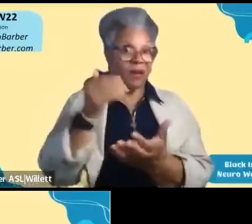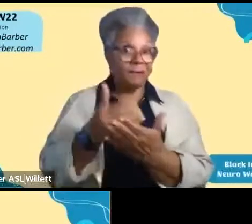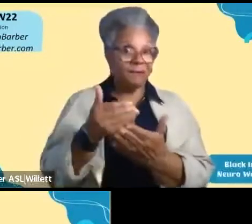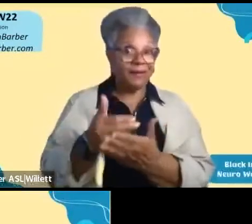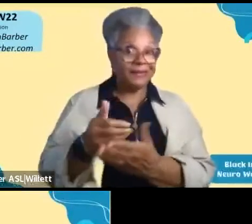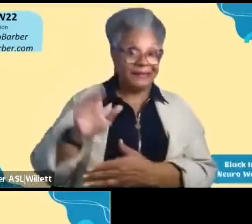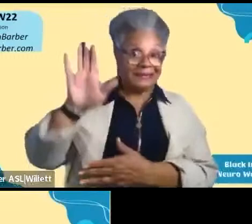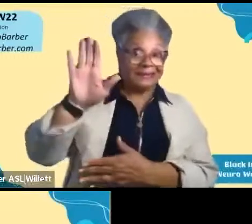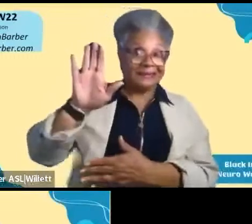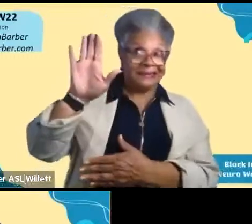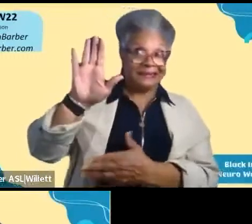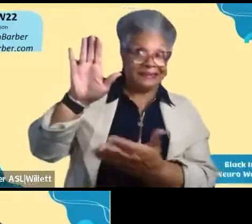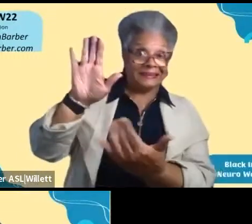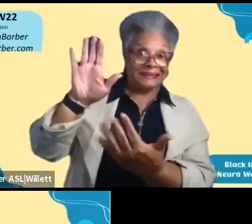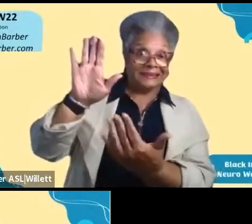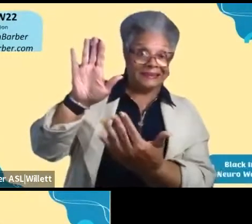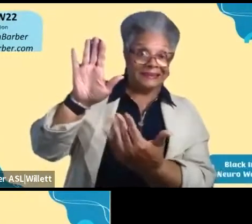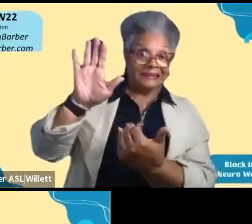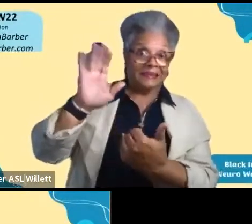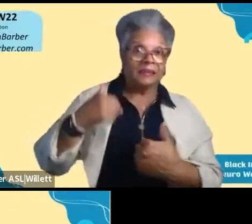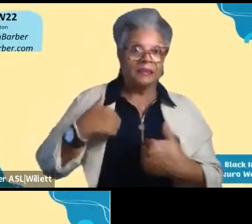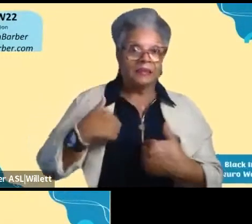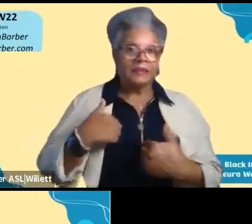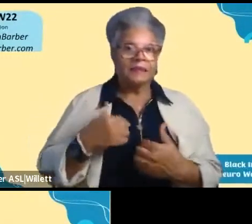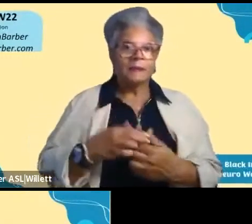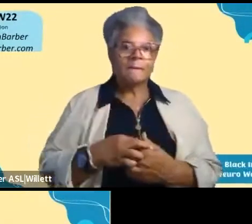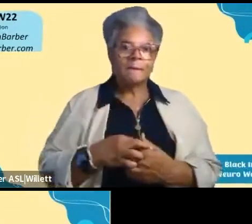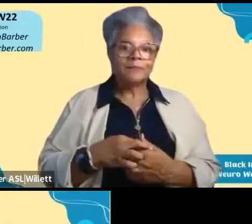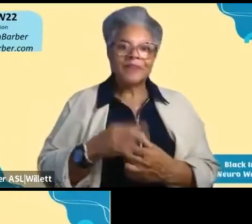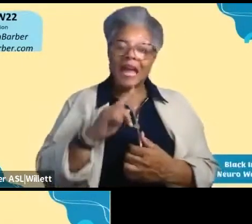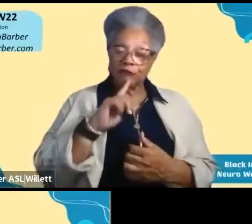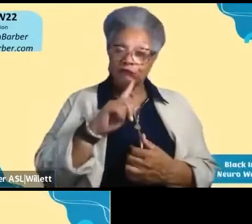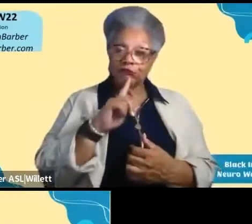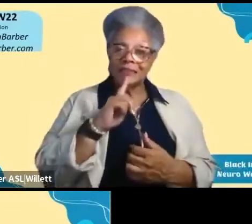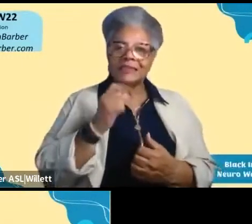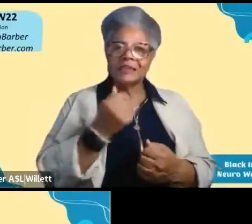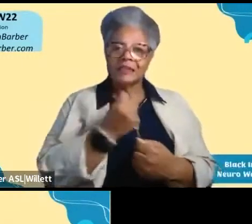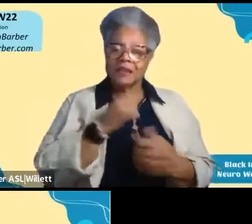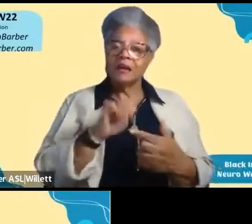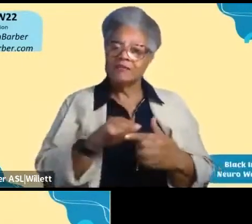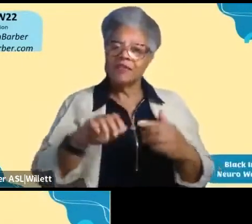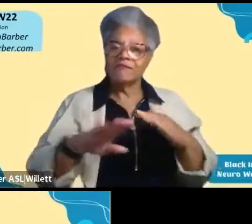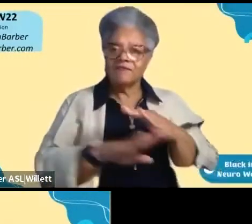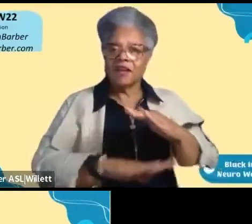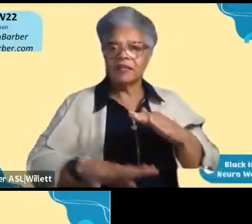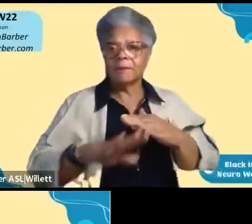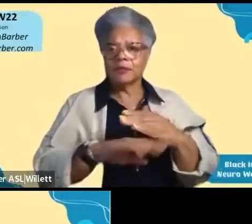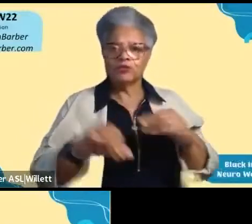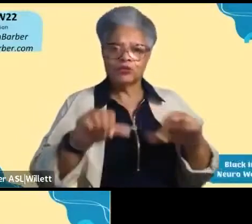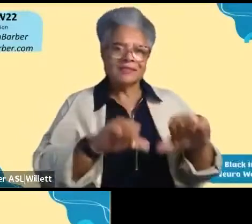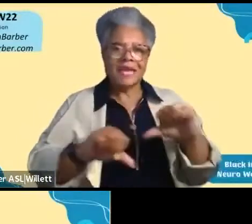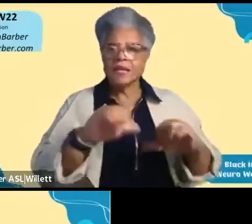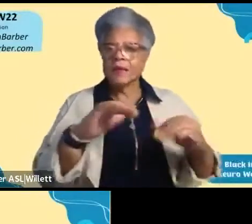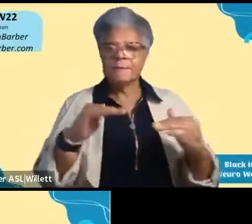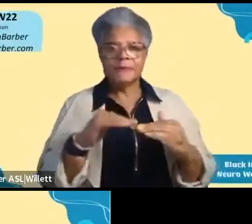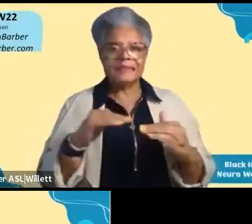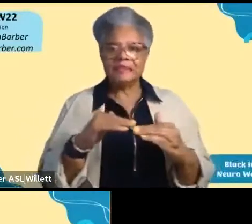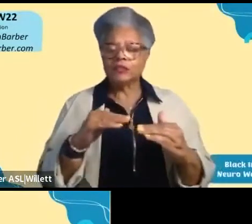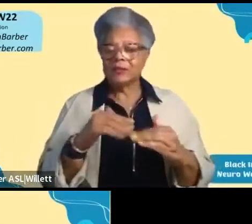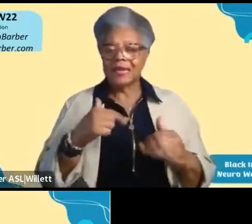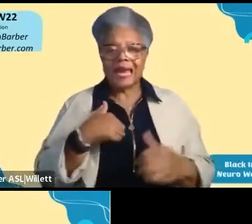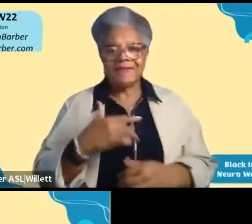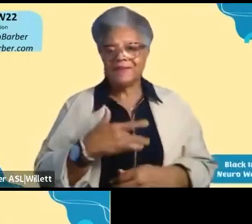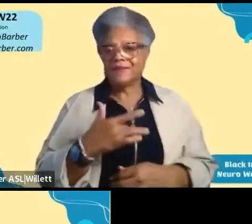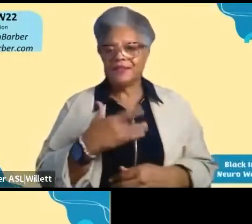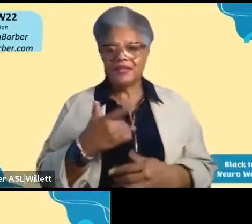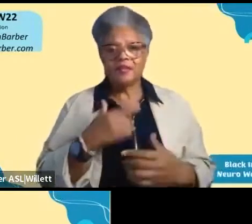I'm here. And I really love the fundamental science, but equally I feel, you